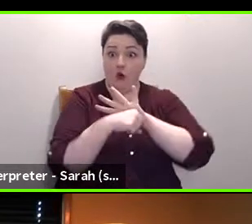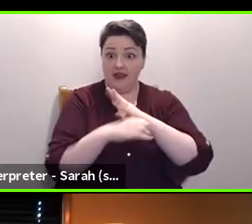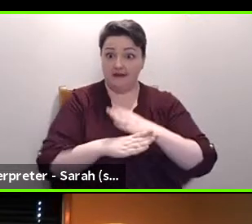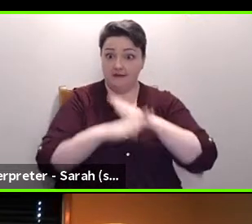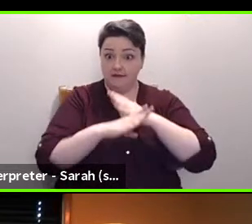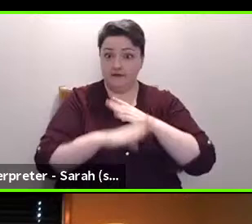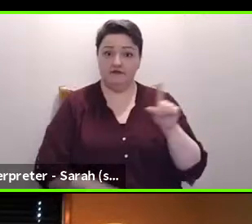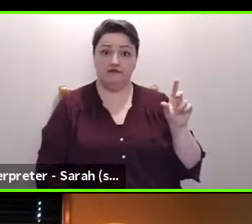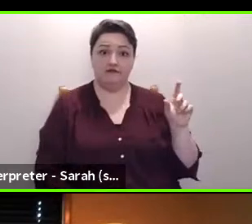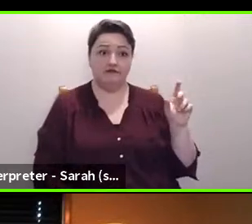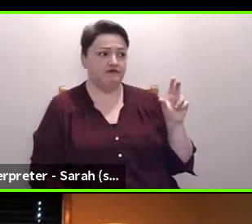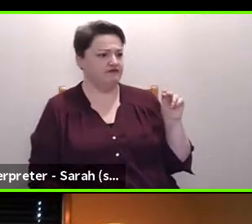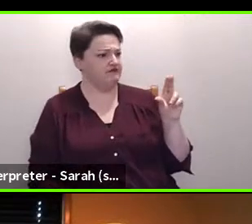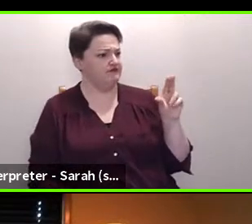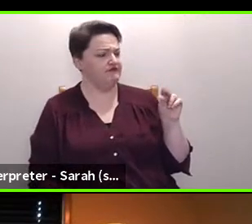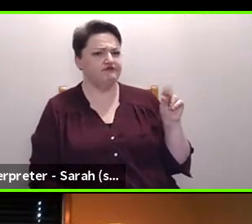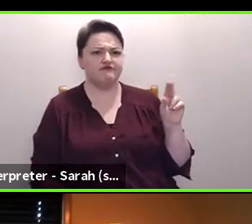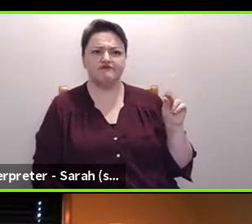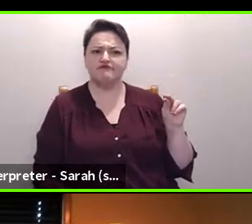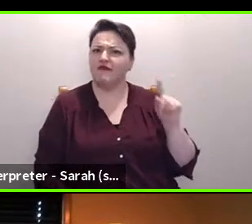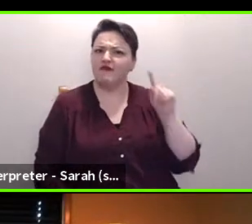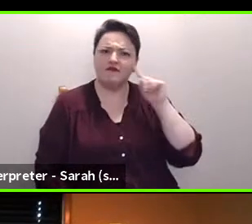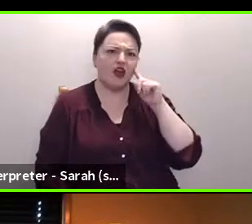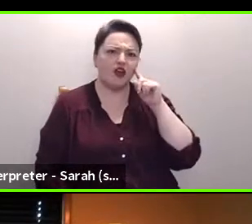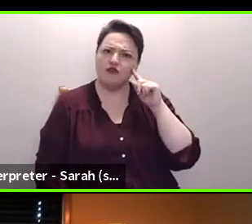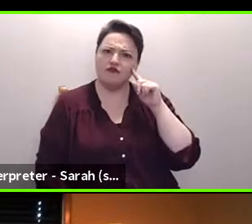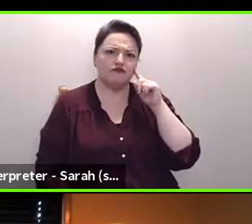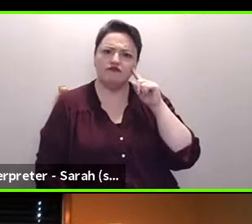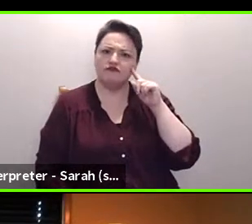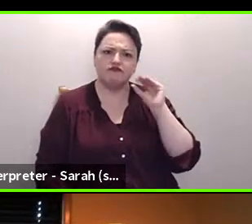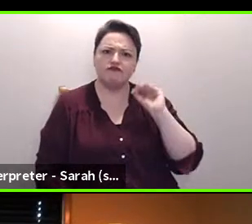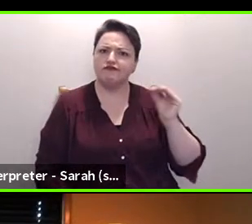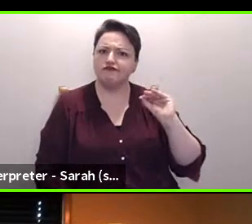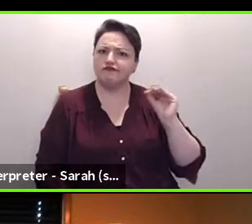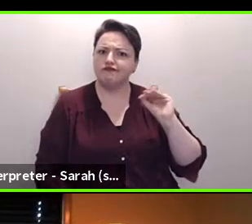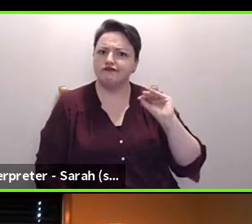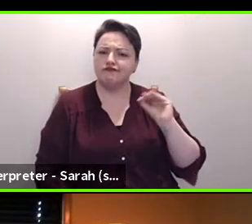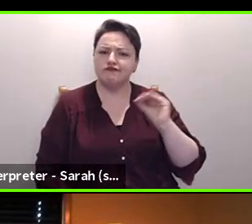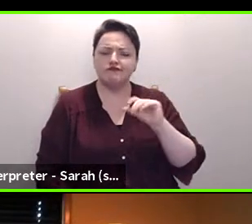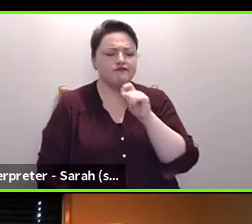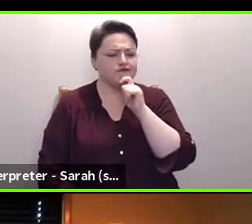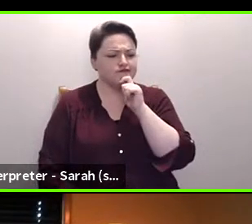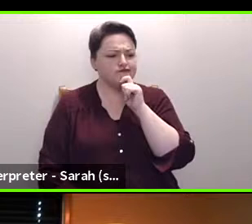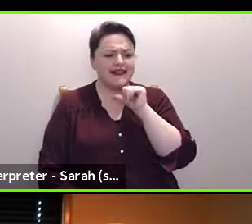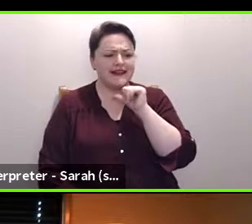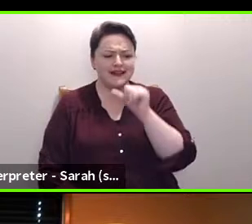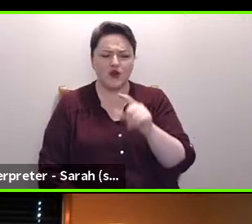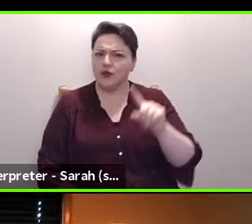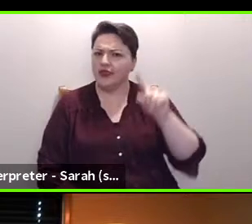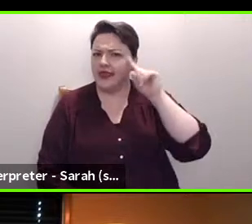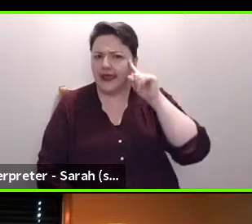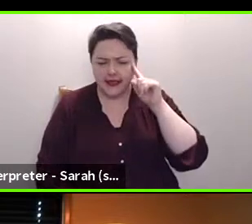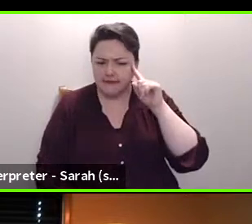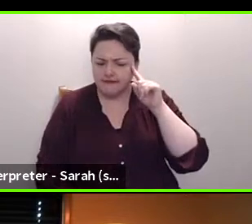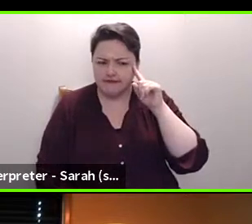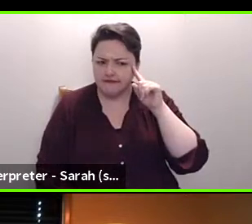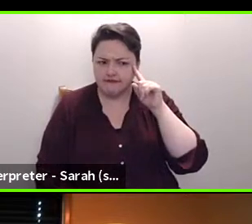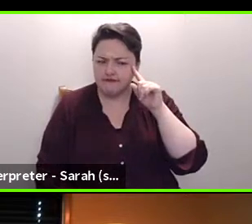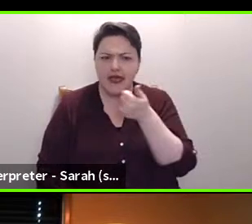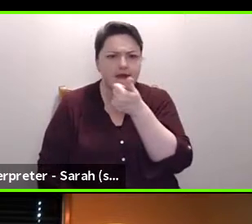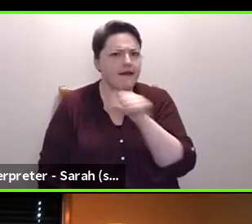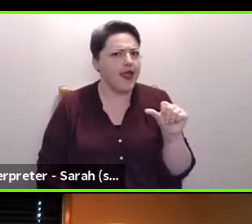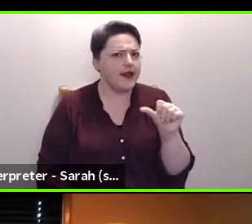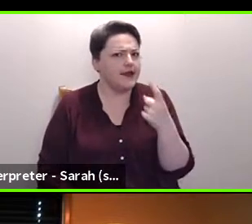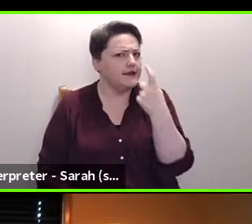I have not heard of any of those. And I don't think there are any nasal